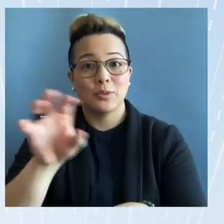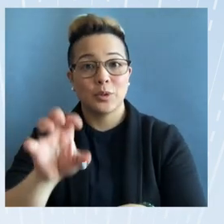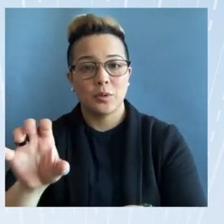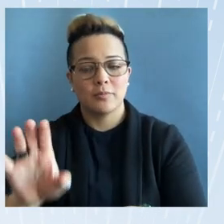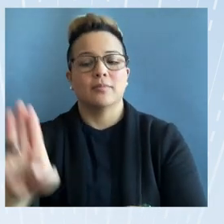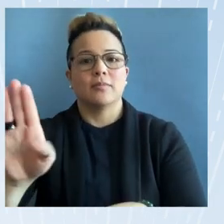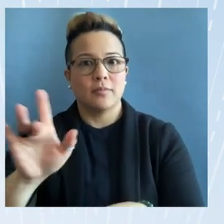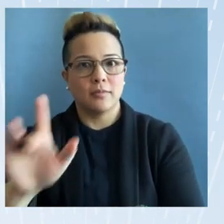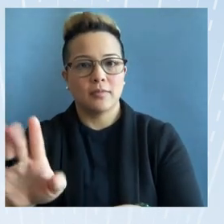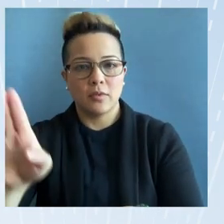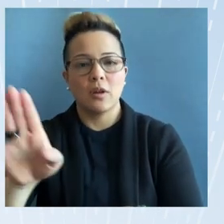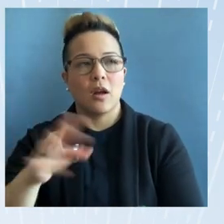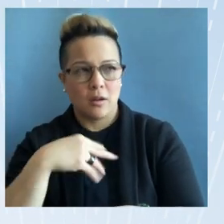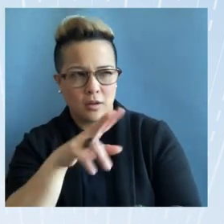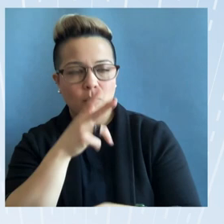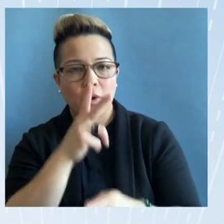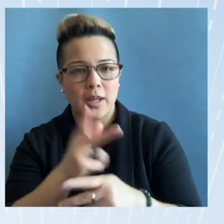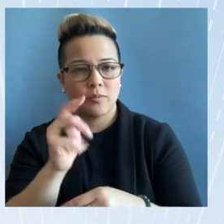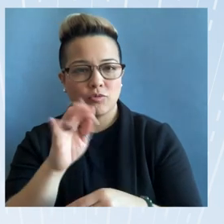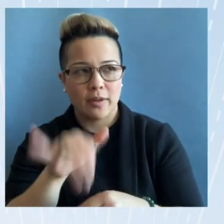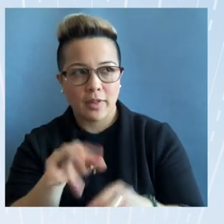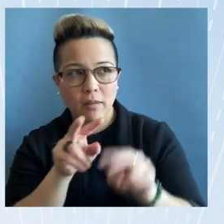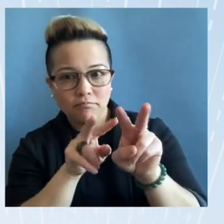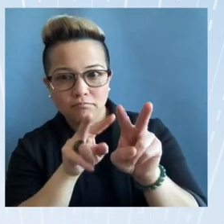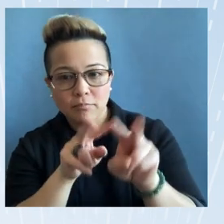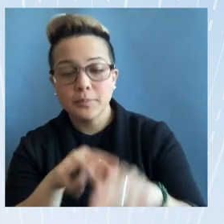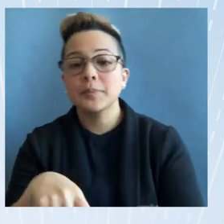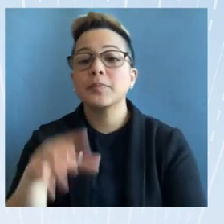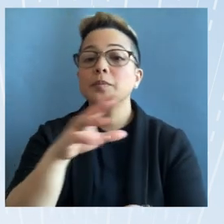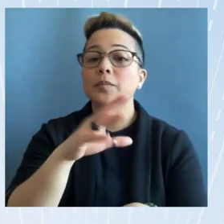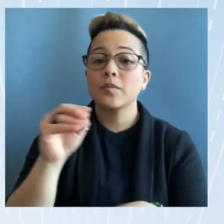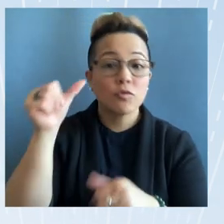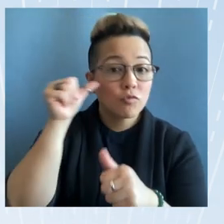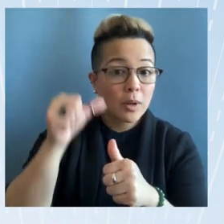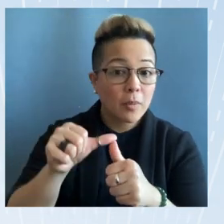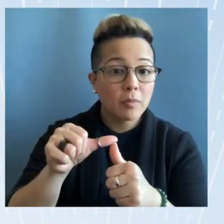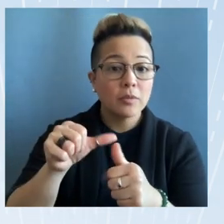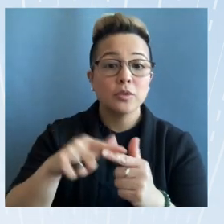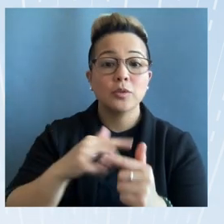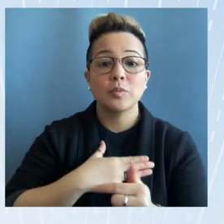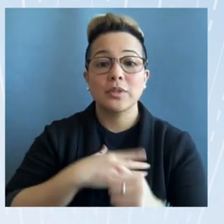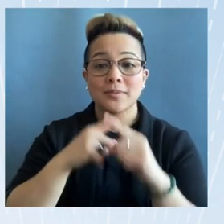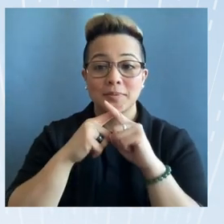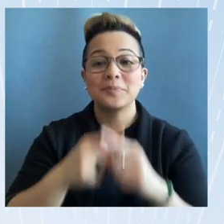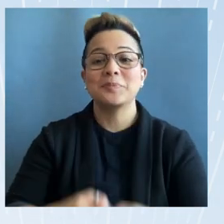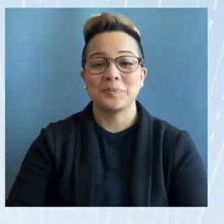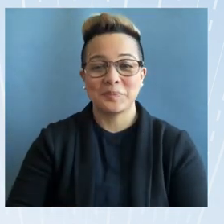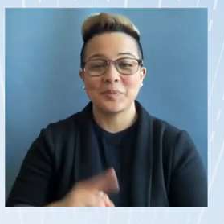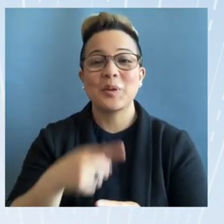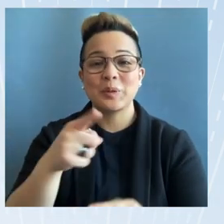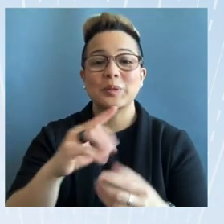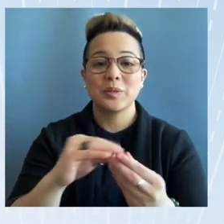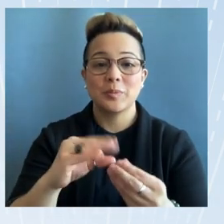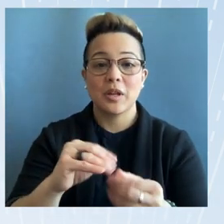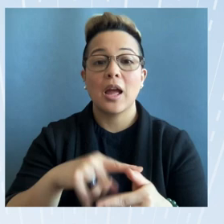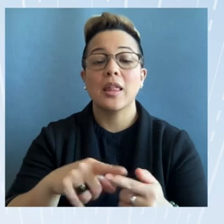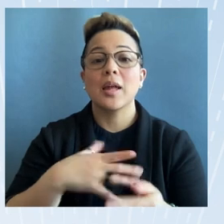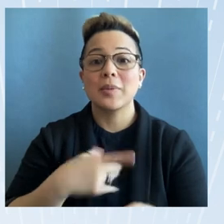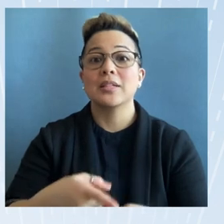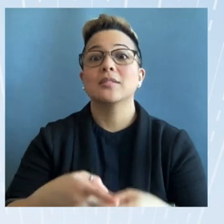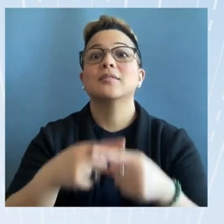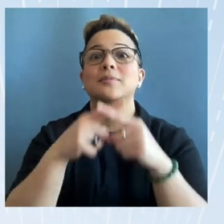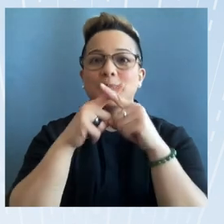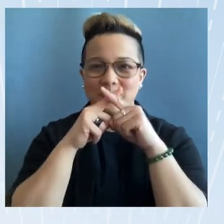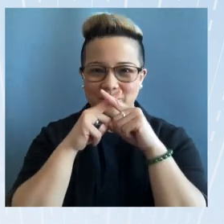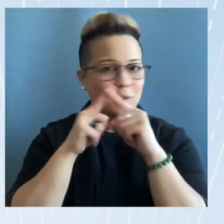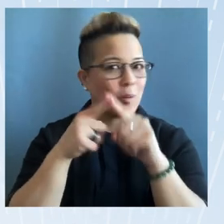are keeping track of that. And remember to turn on your mic when you are speaking and turn off the mic when you